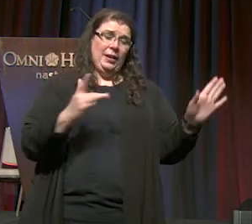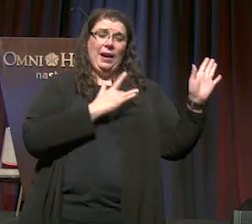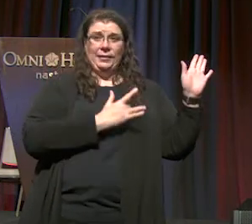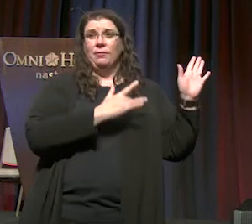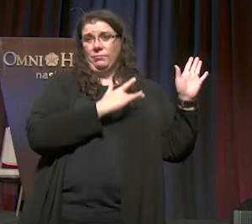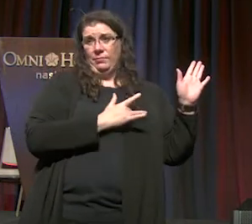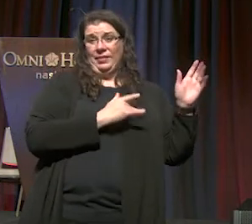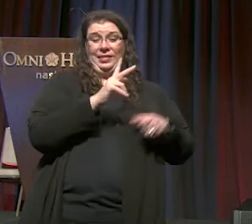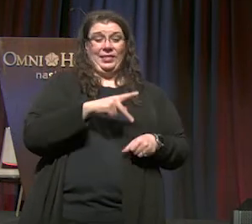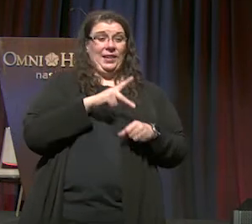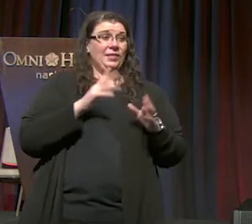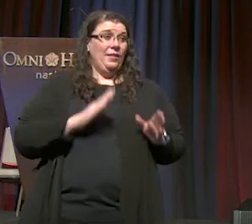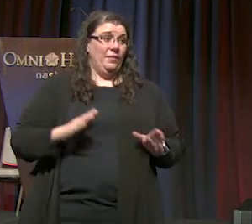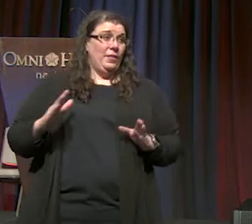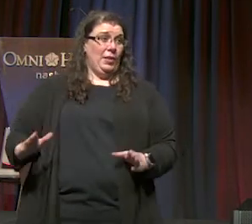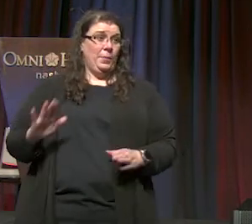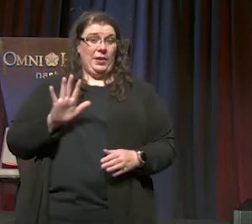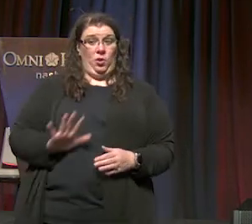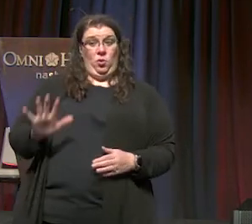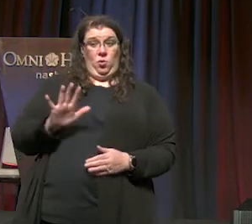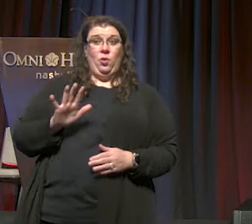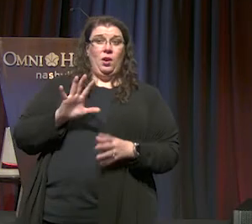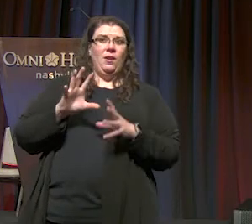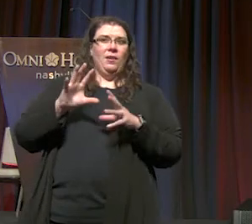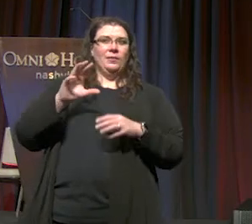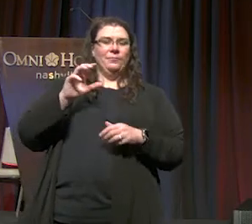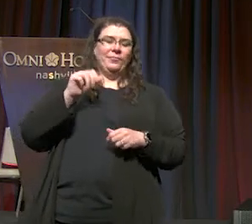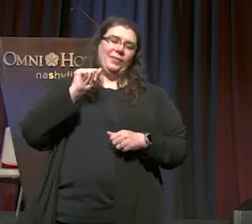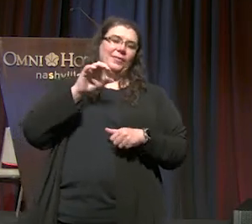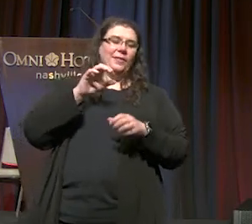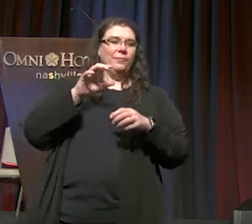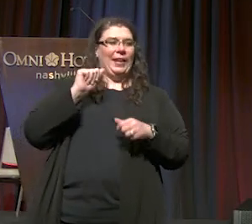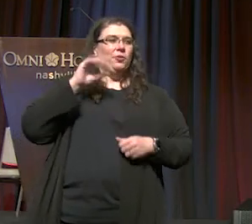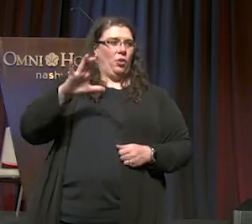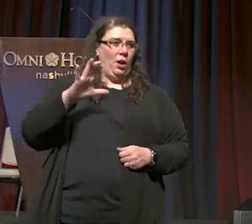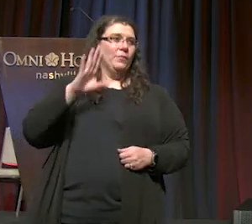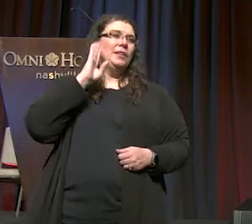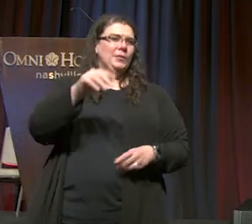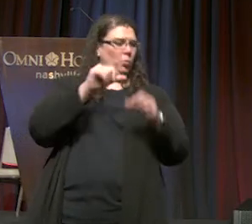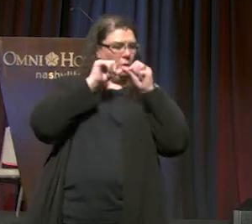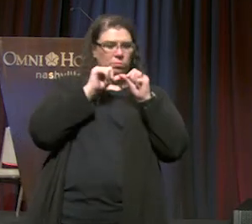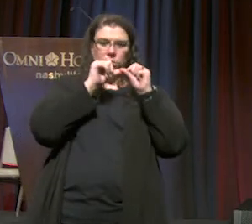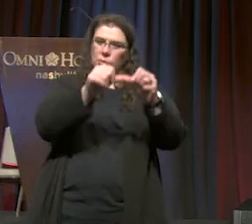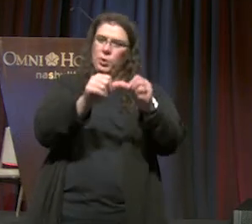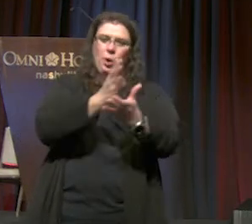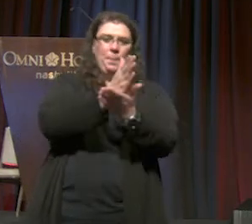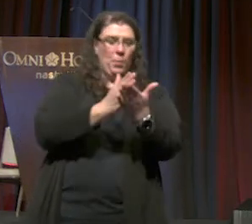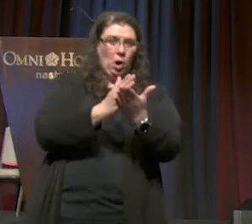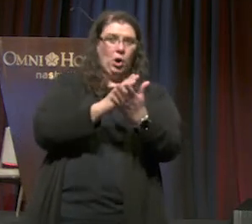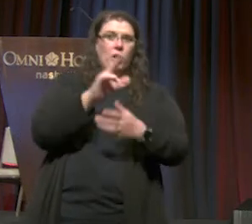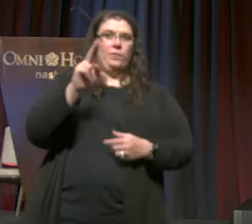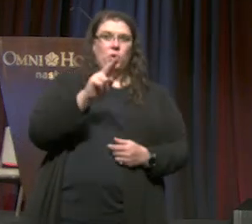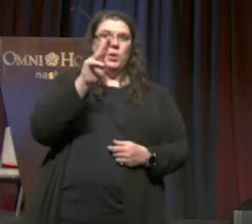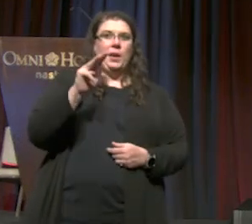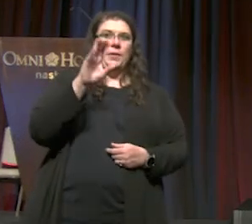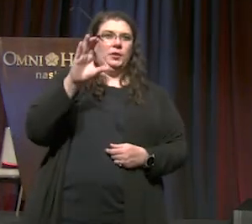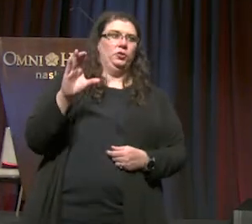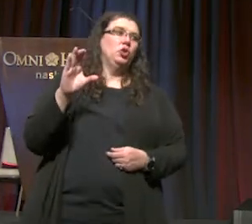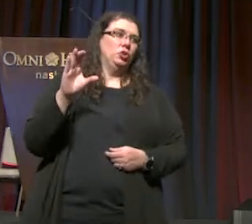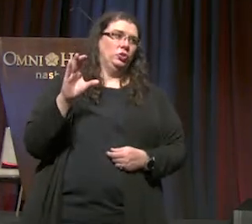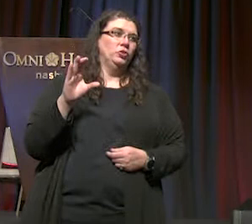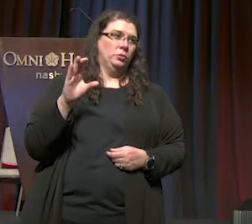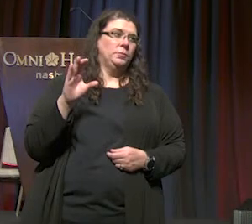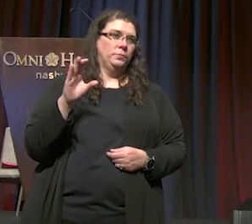that the Philippine Central Conference will remain part of the United Methodist Church.